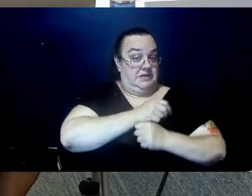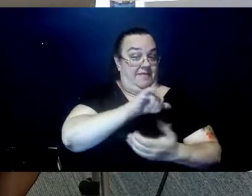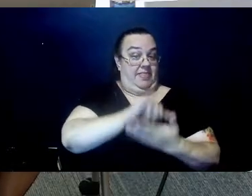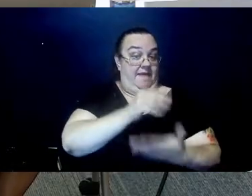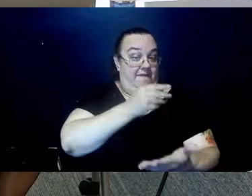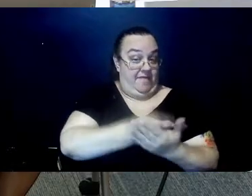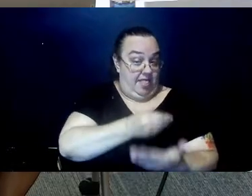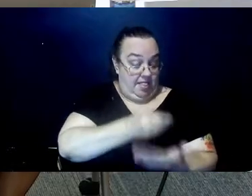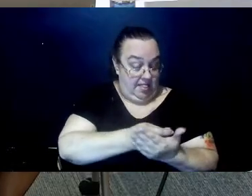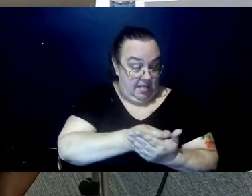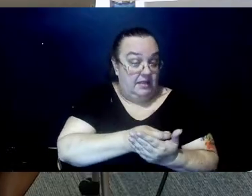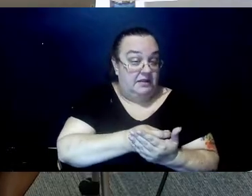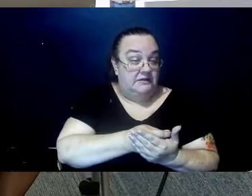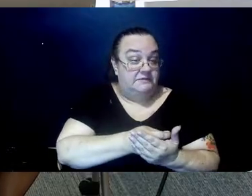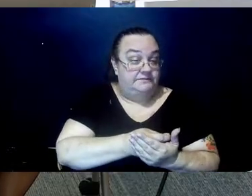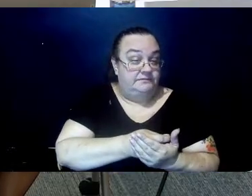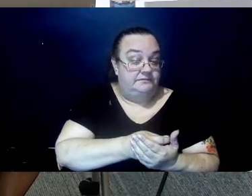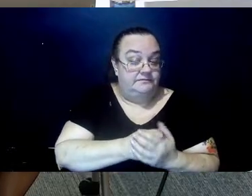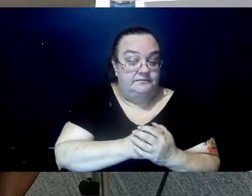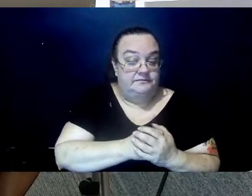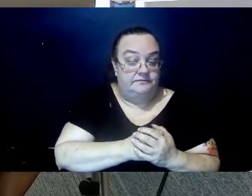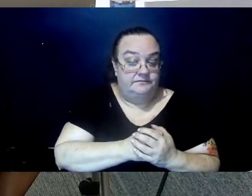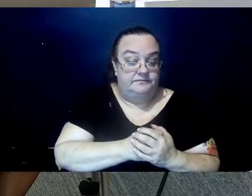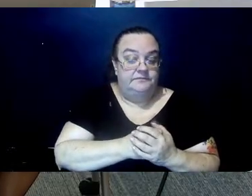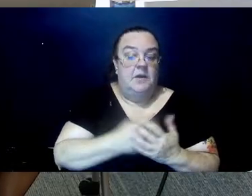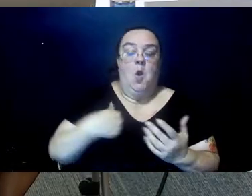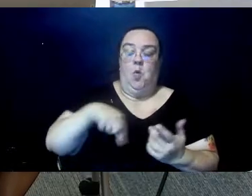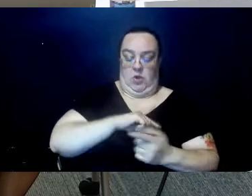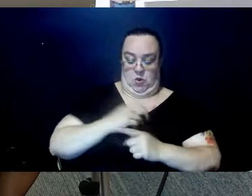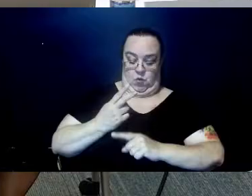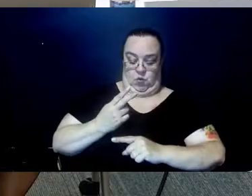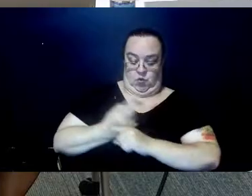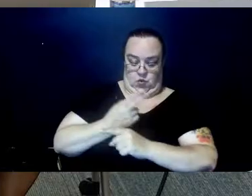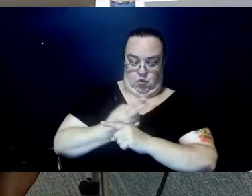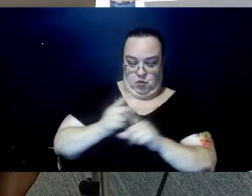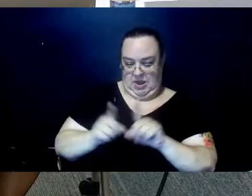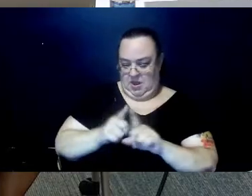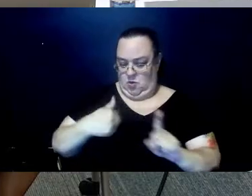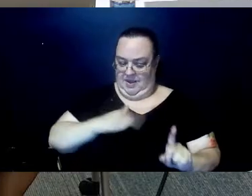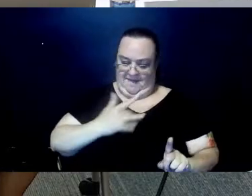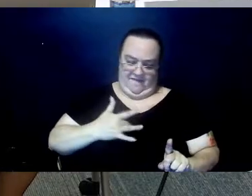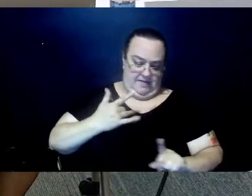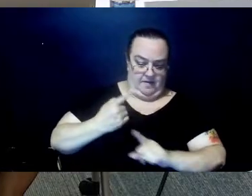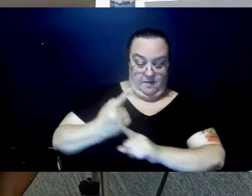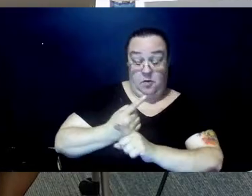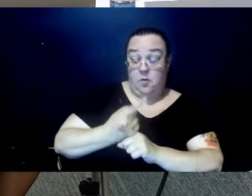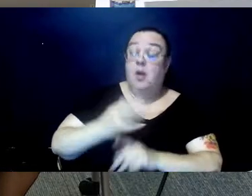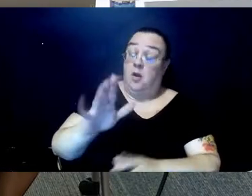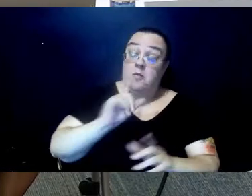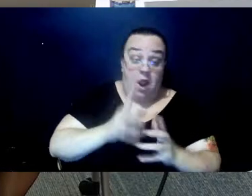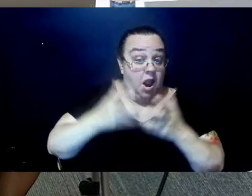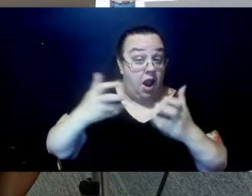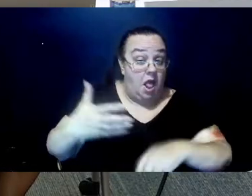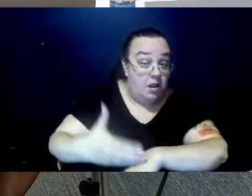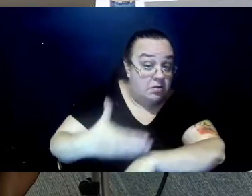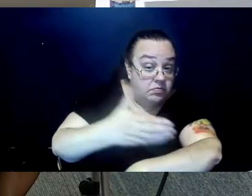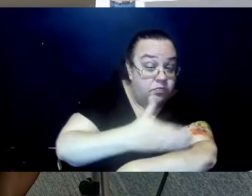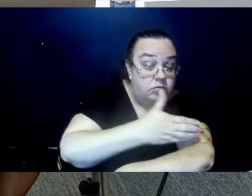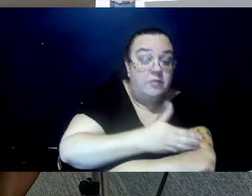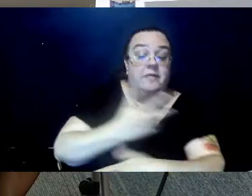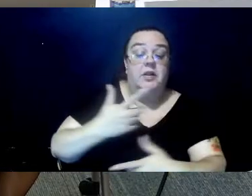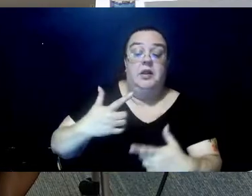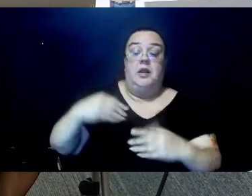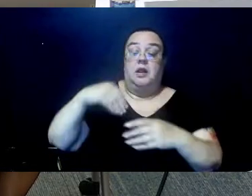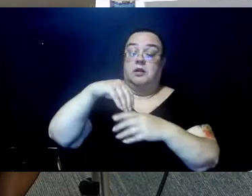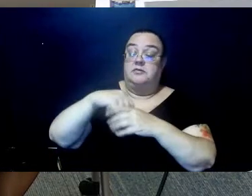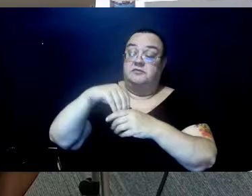apply as we see fit. We've made a lot of improvements, such as infrastructure improvements, road